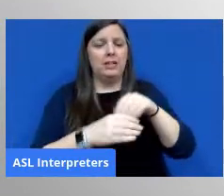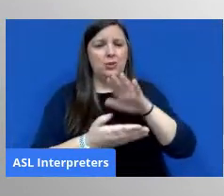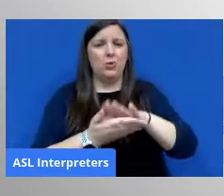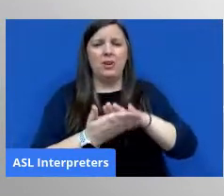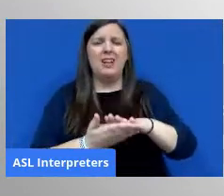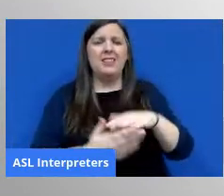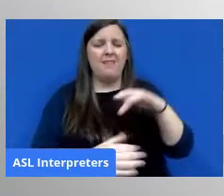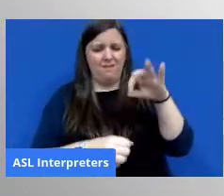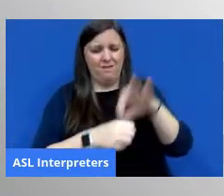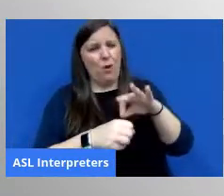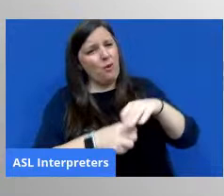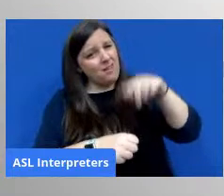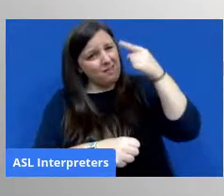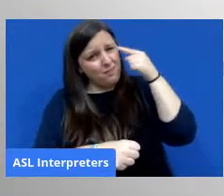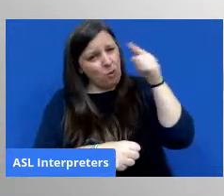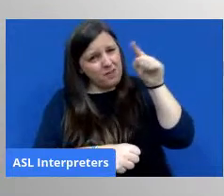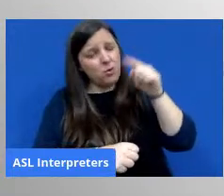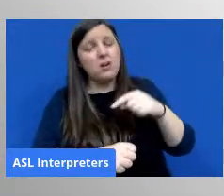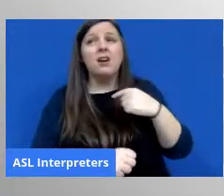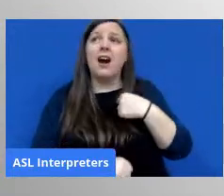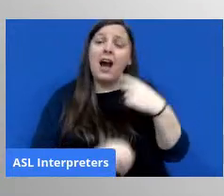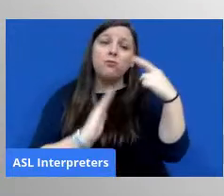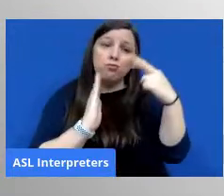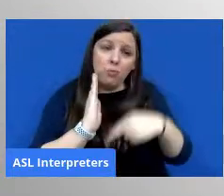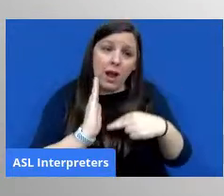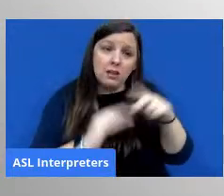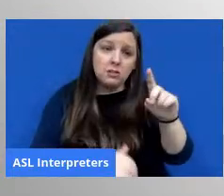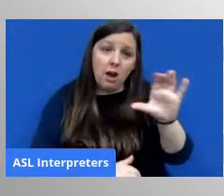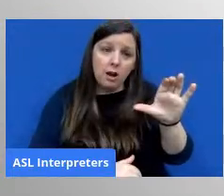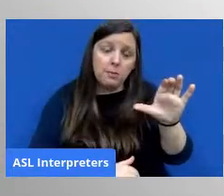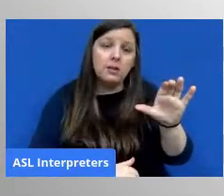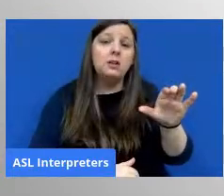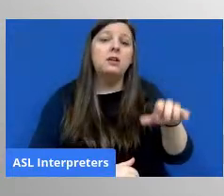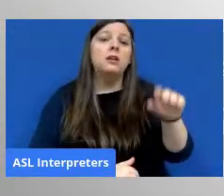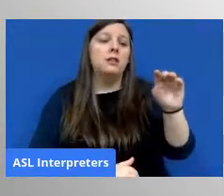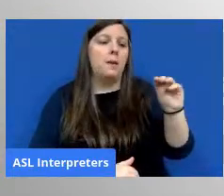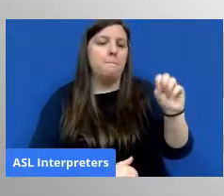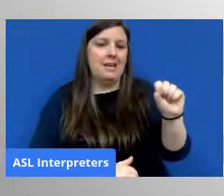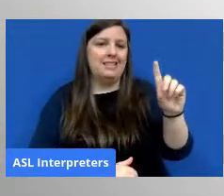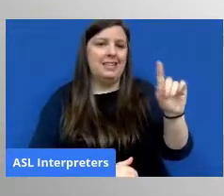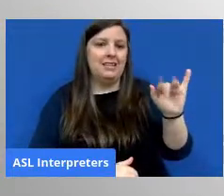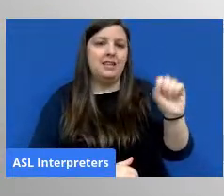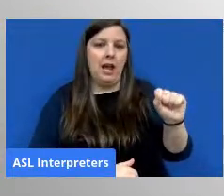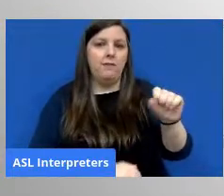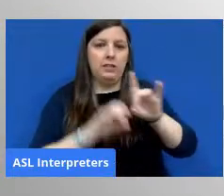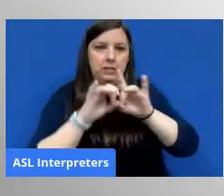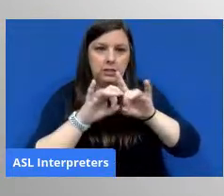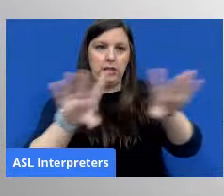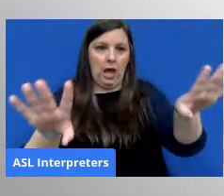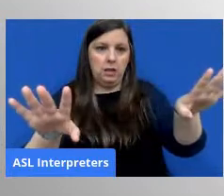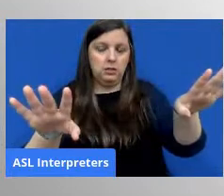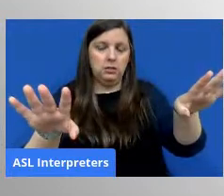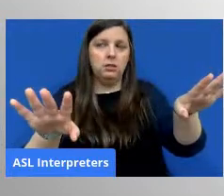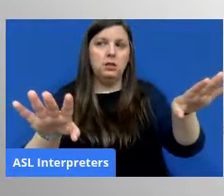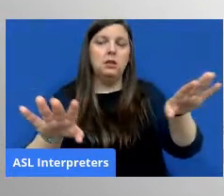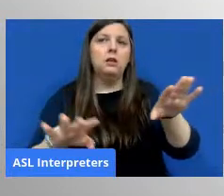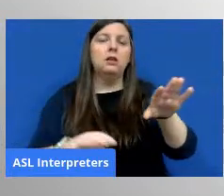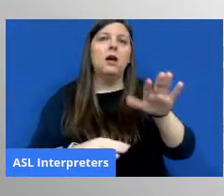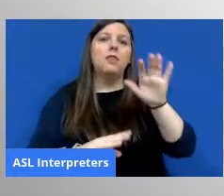I read the documents that Ms. Davis sent forward, kind of